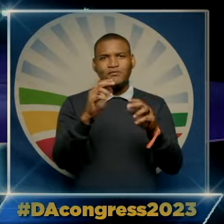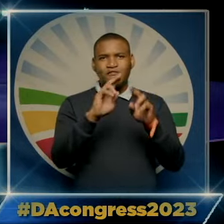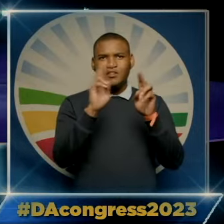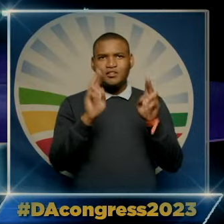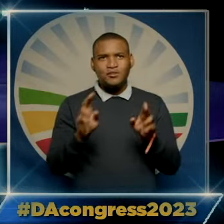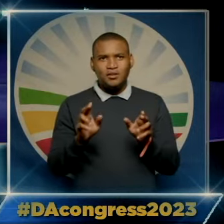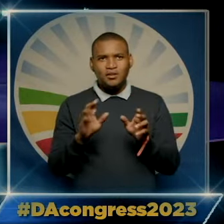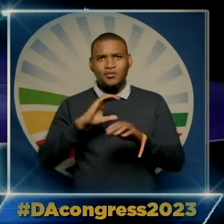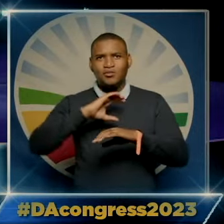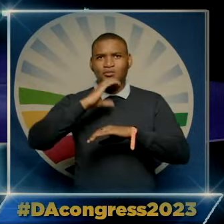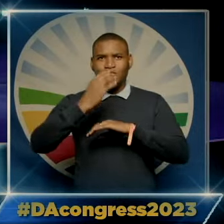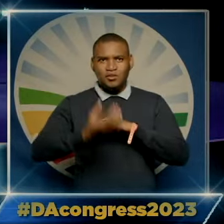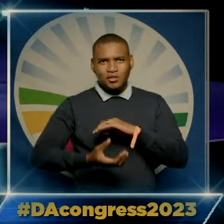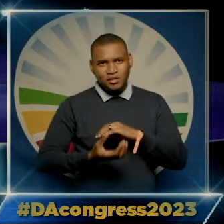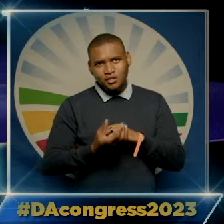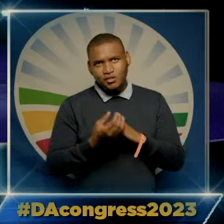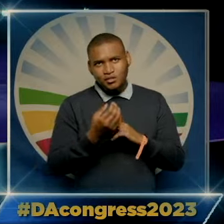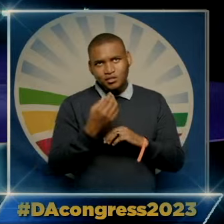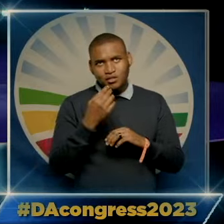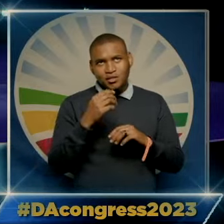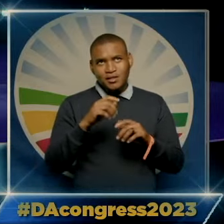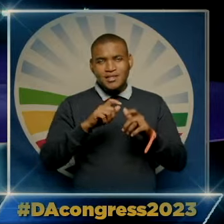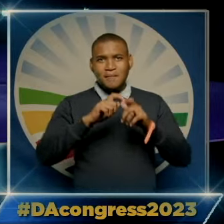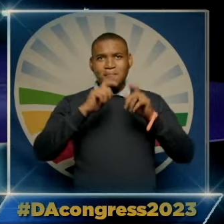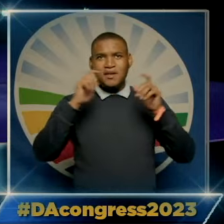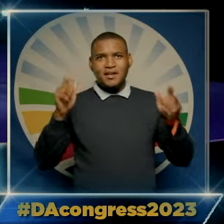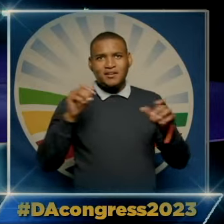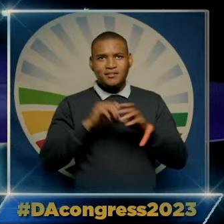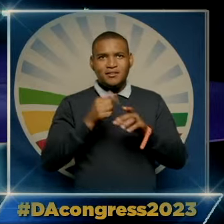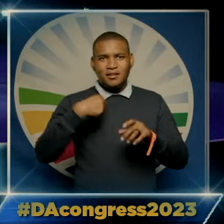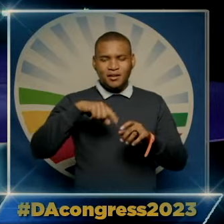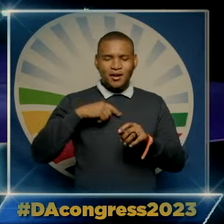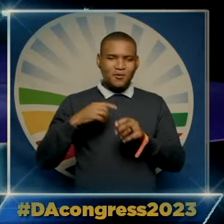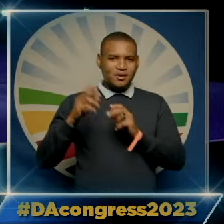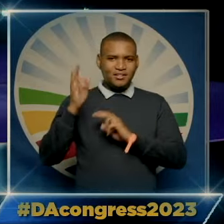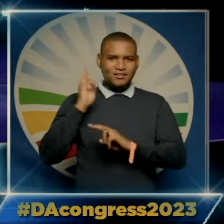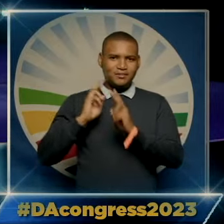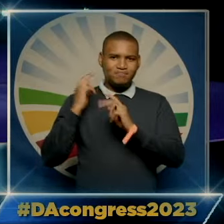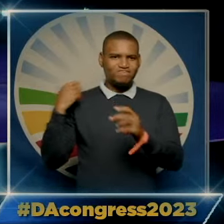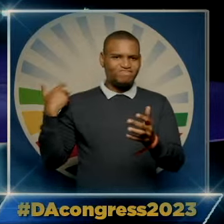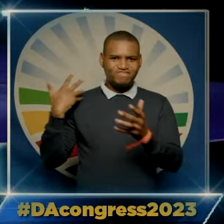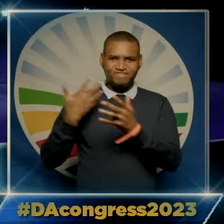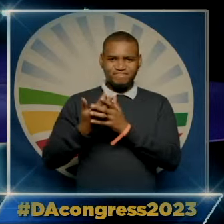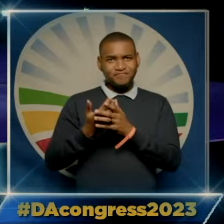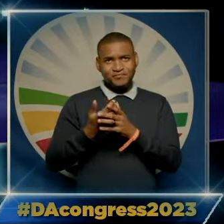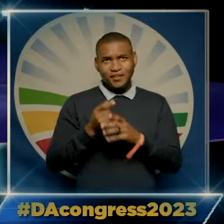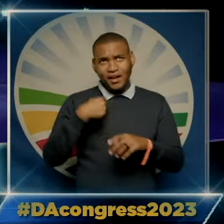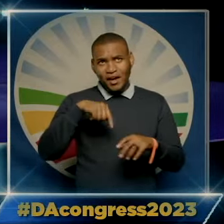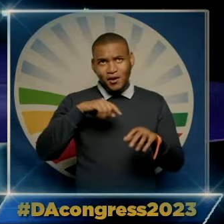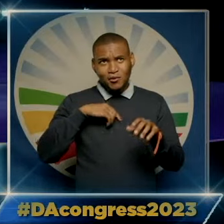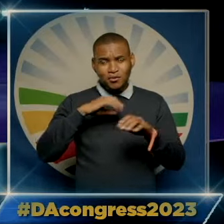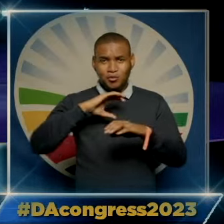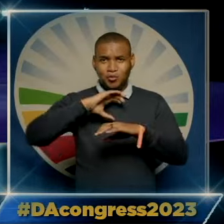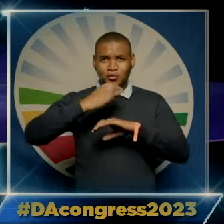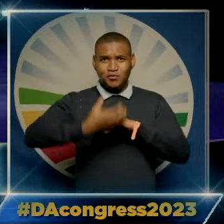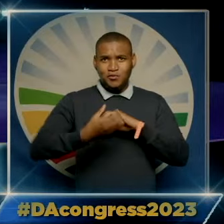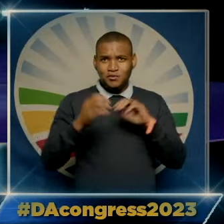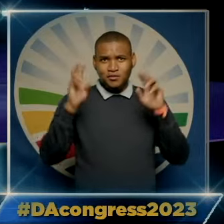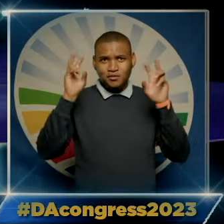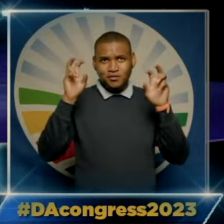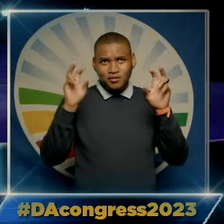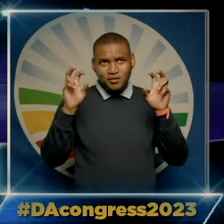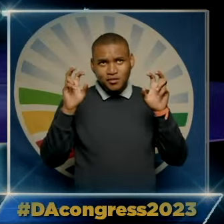Congress 2023, the biggest in our history. Our Congress theme, a